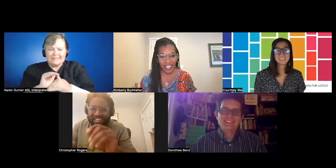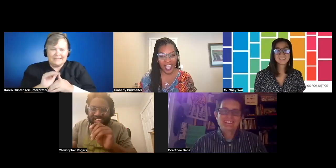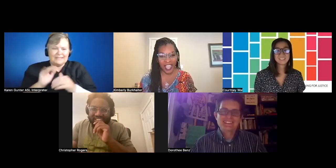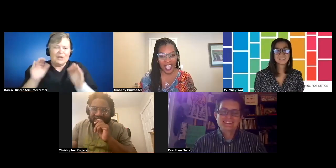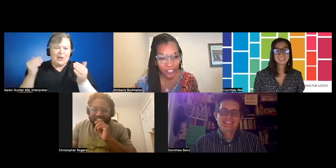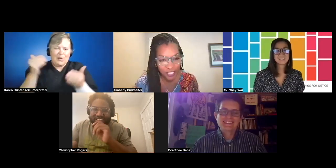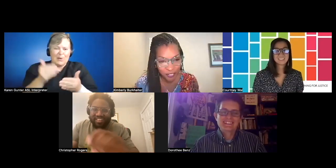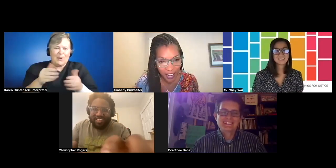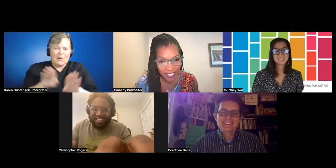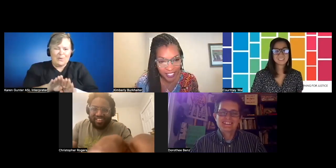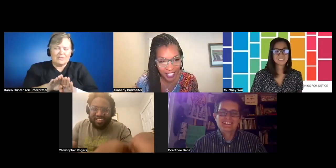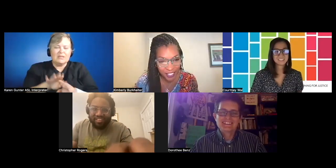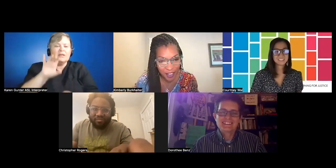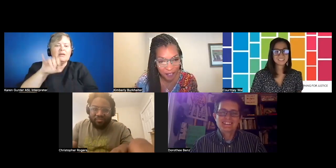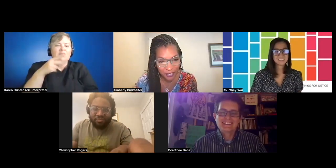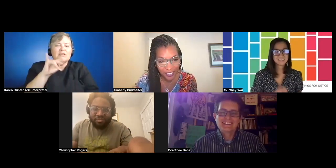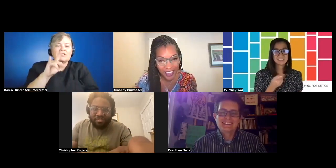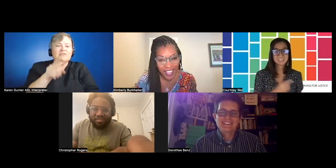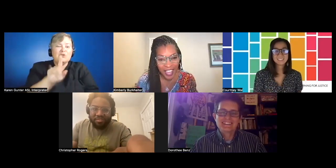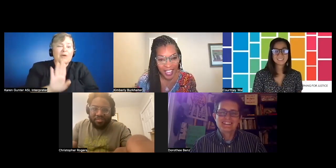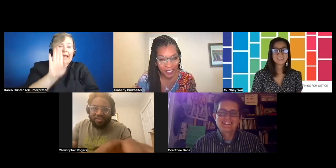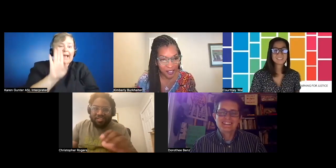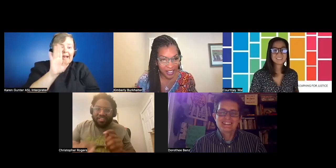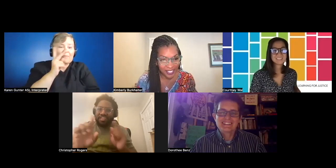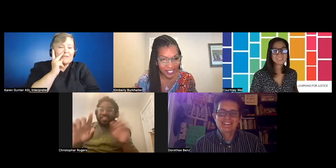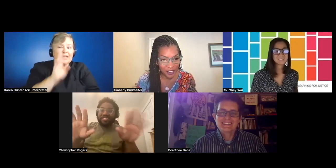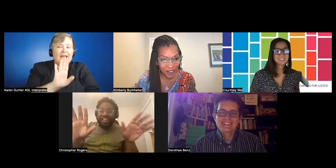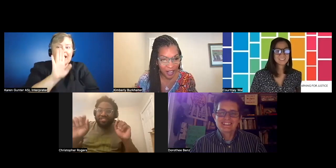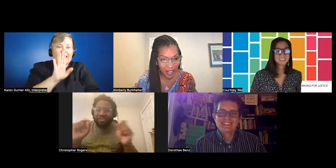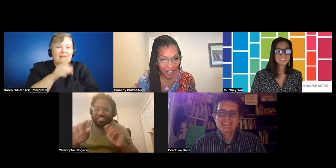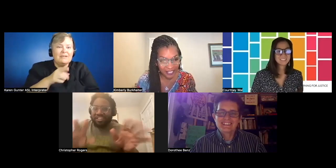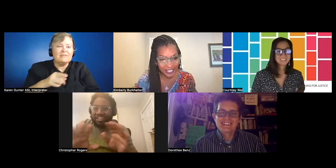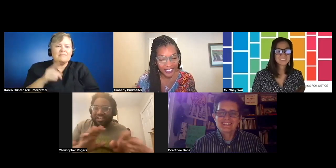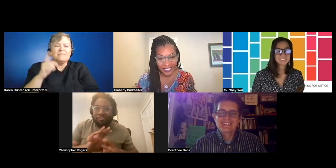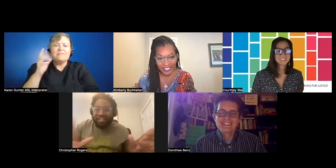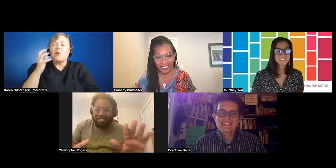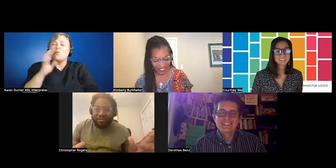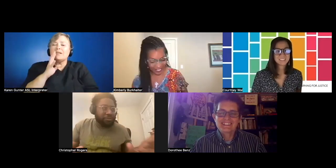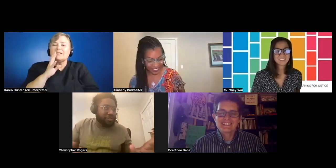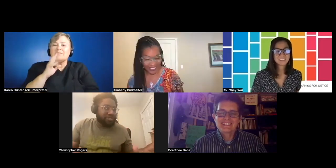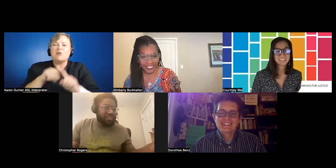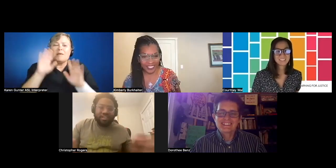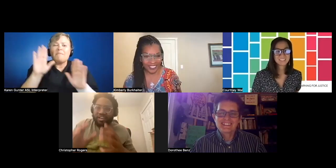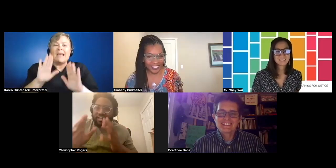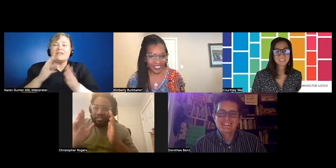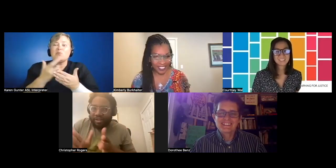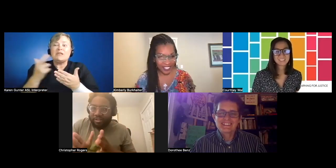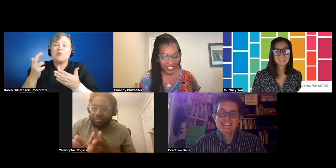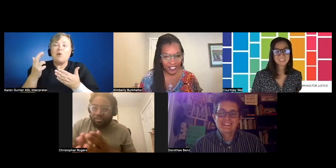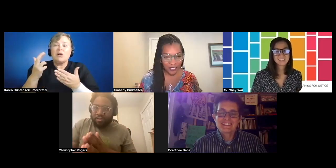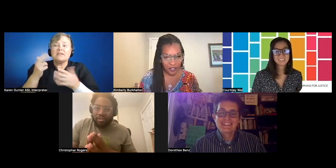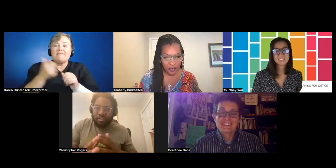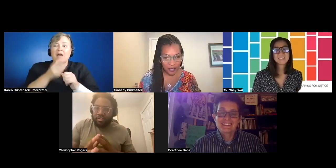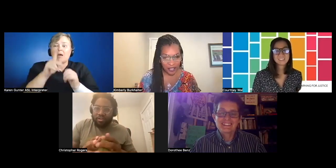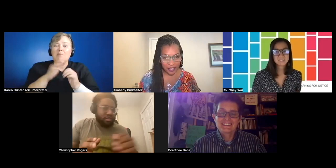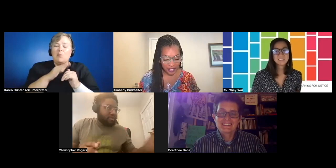closing out. Christopher, I see that you have your hand raised. So yeah, I just wanted to speak in an amazing resource. Follows up